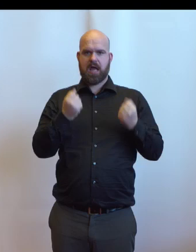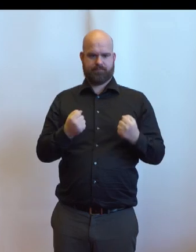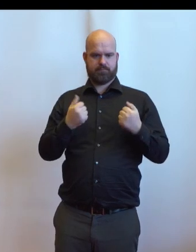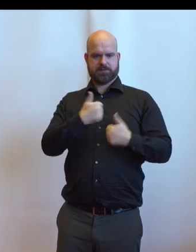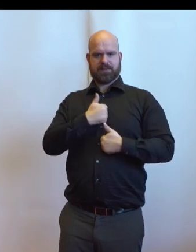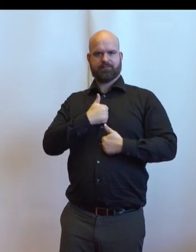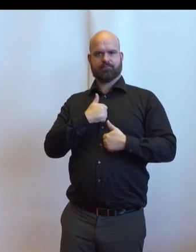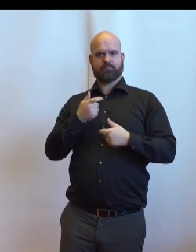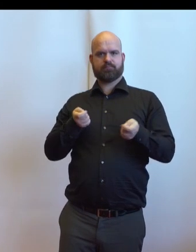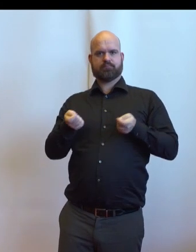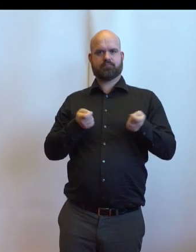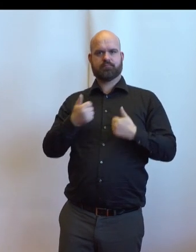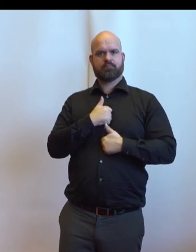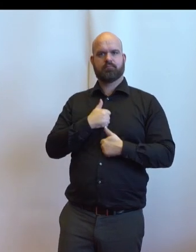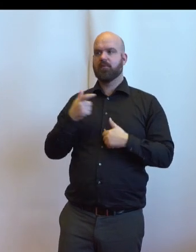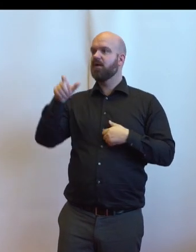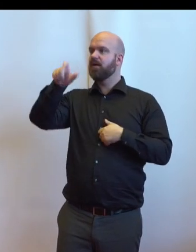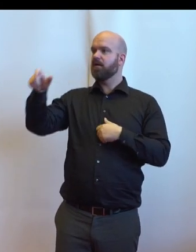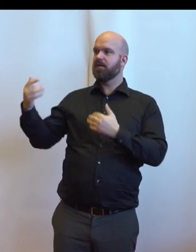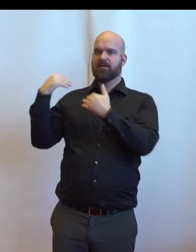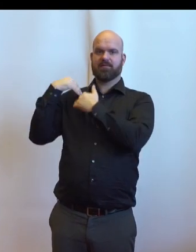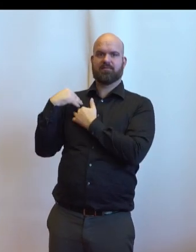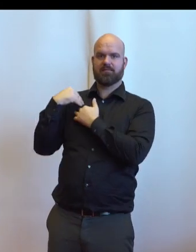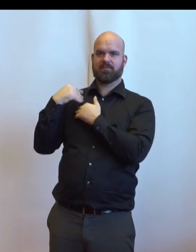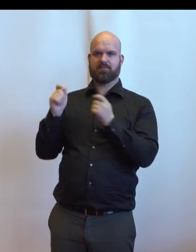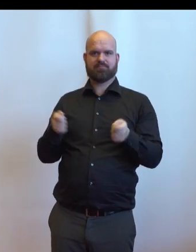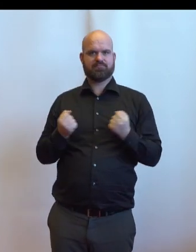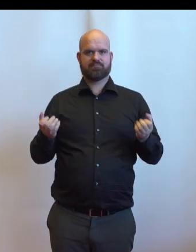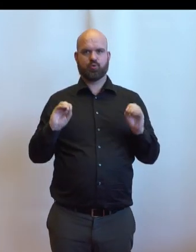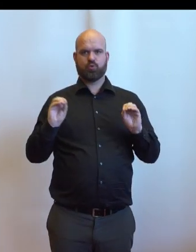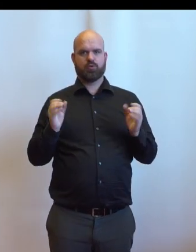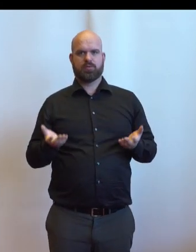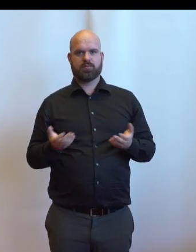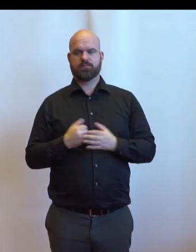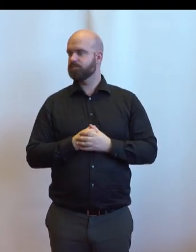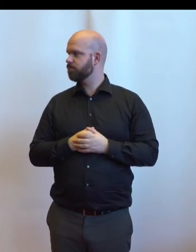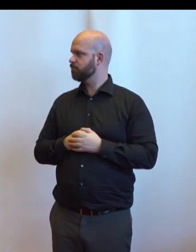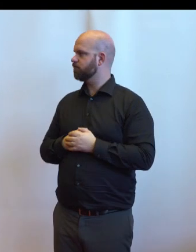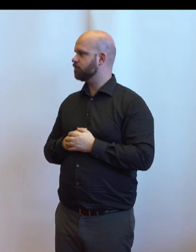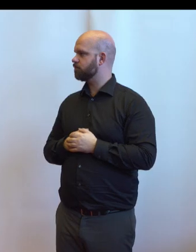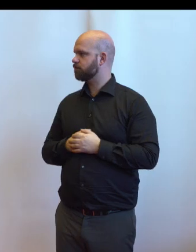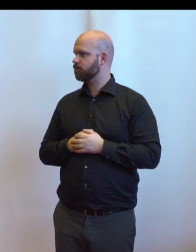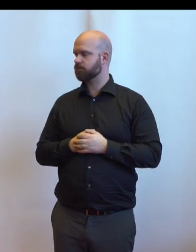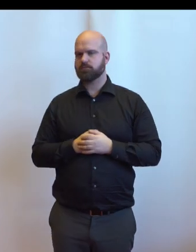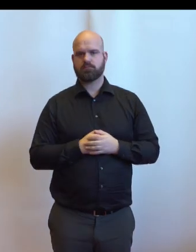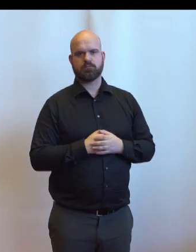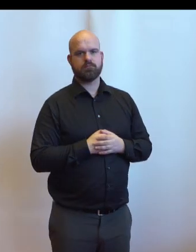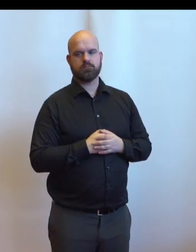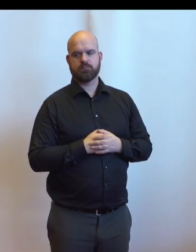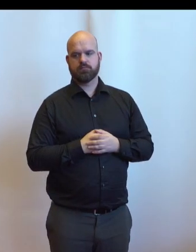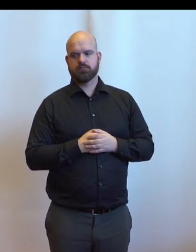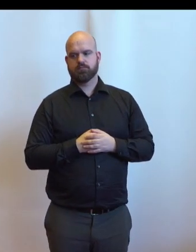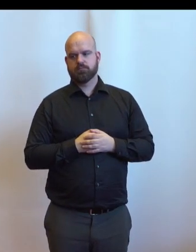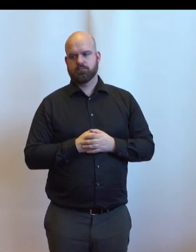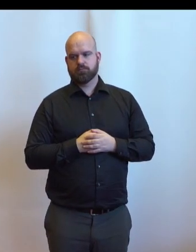driver. Next slide, please. Okay, so some of the things that have a